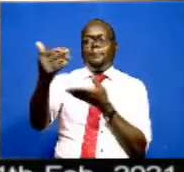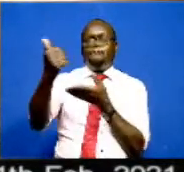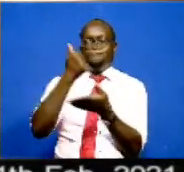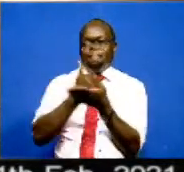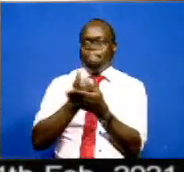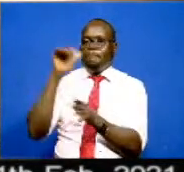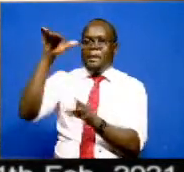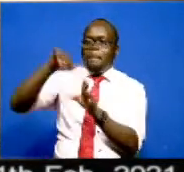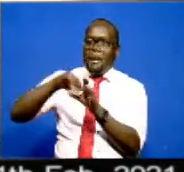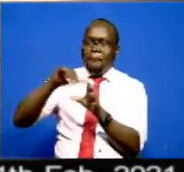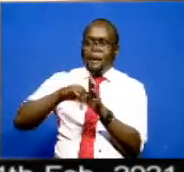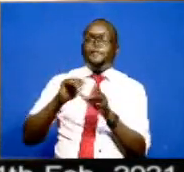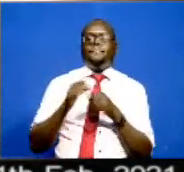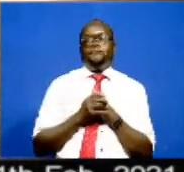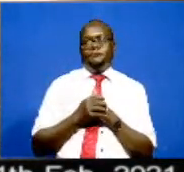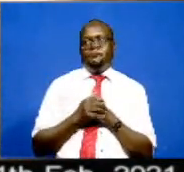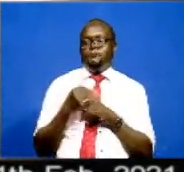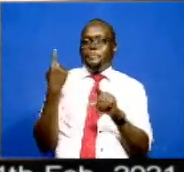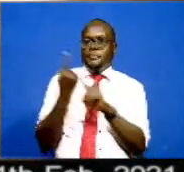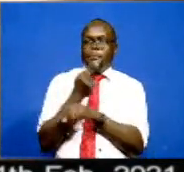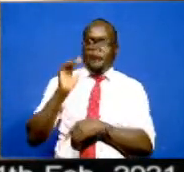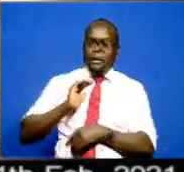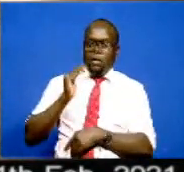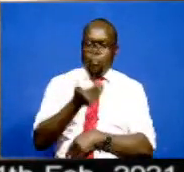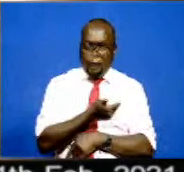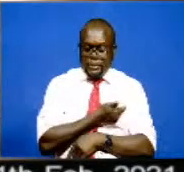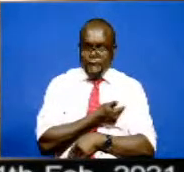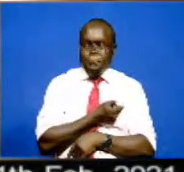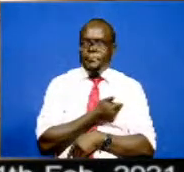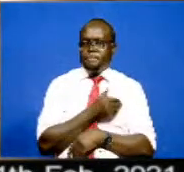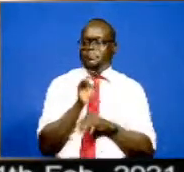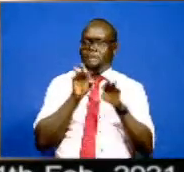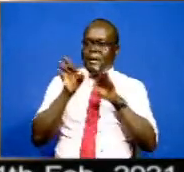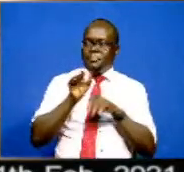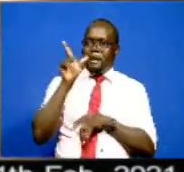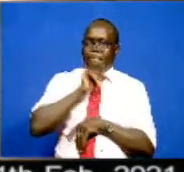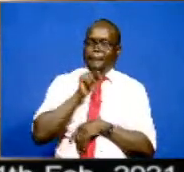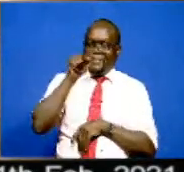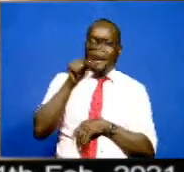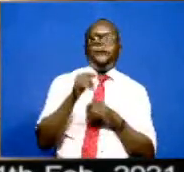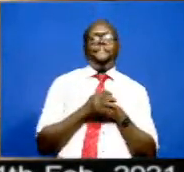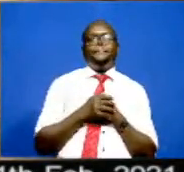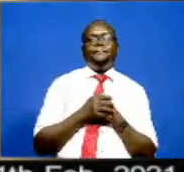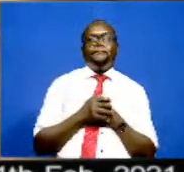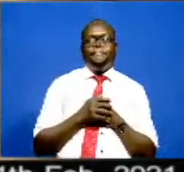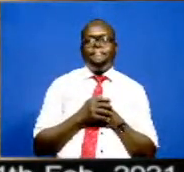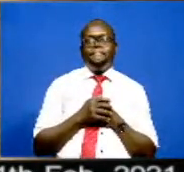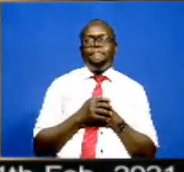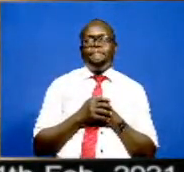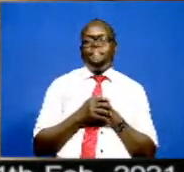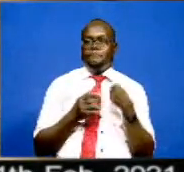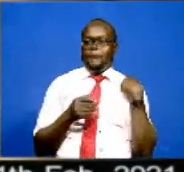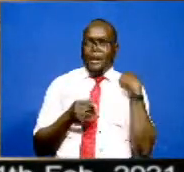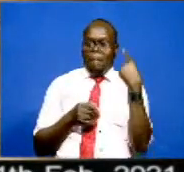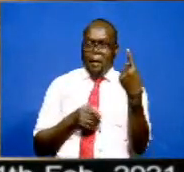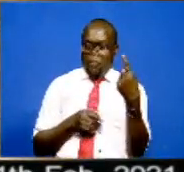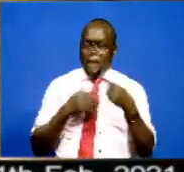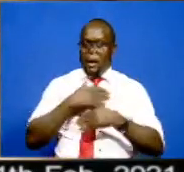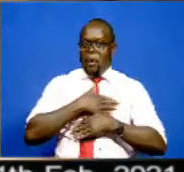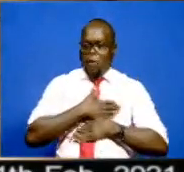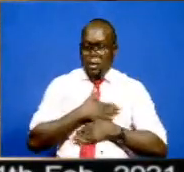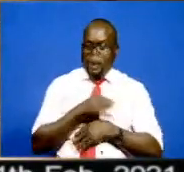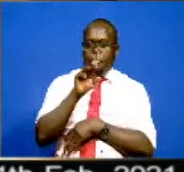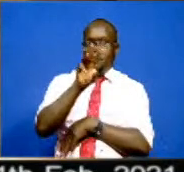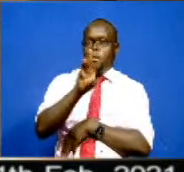following members to the respective committees as specified hereunder. 1, the Honorable John Waluke